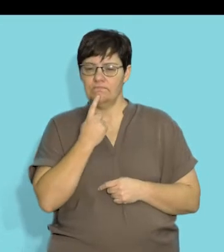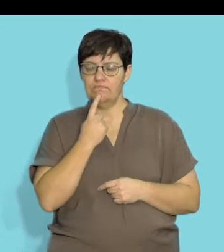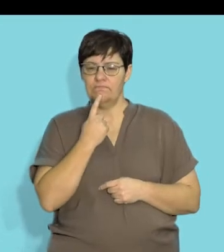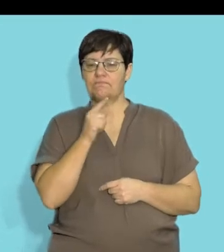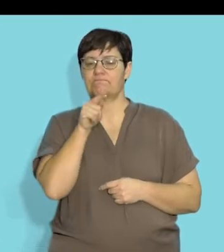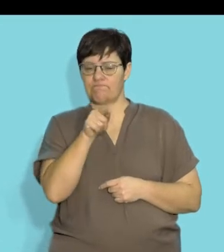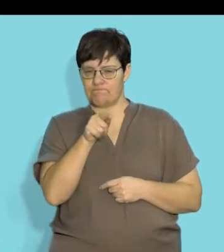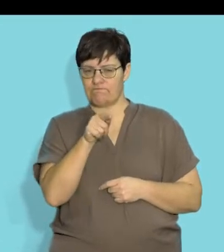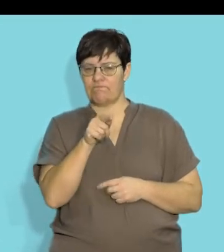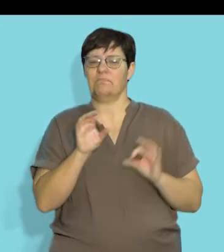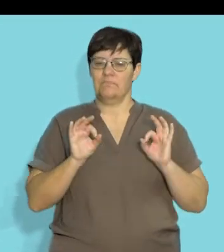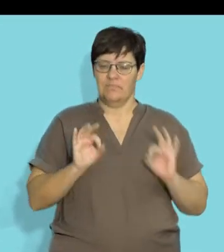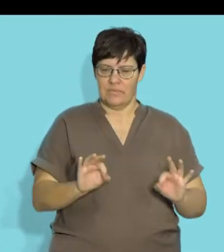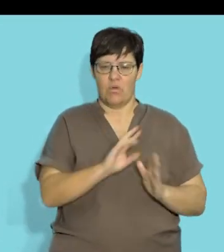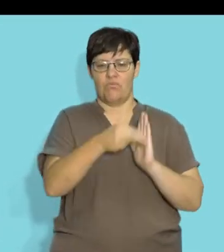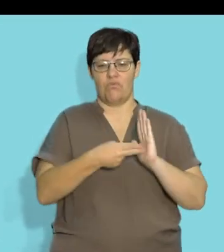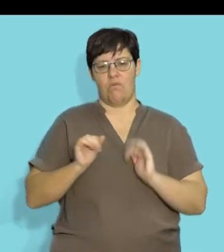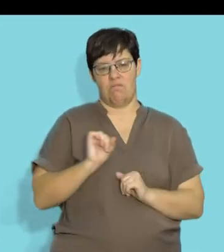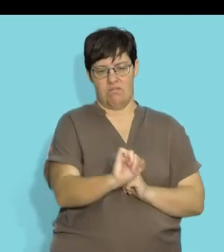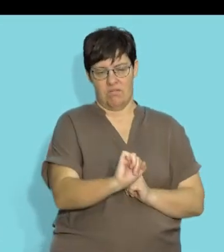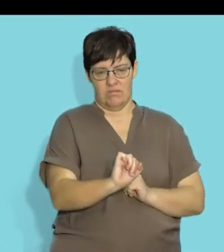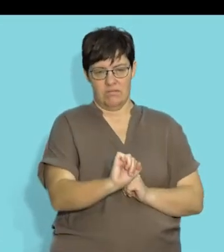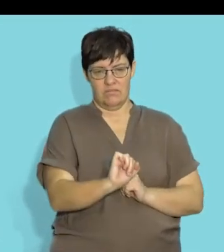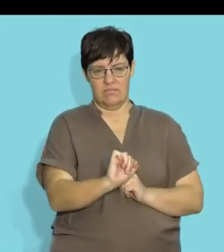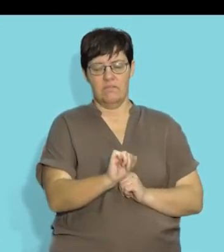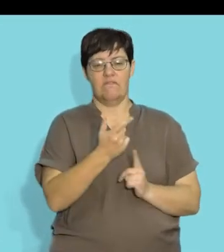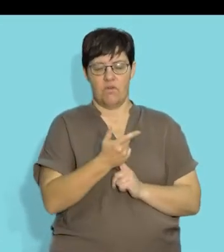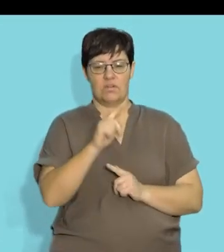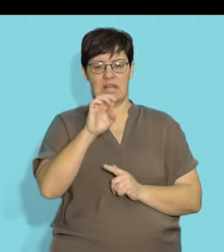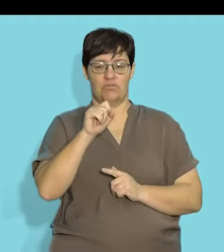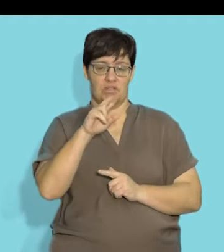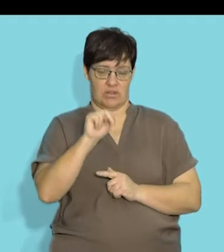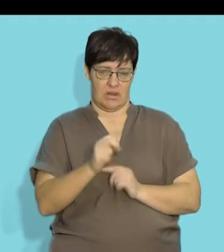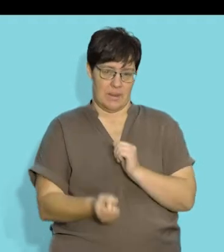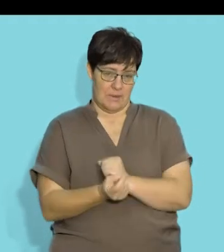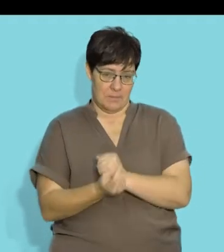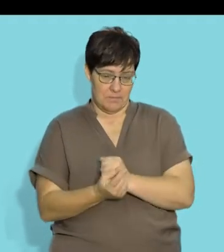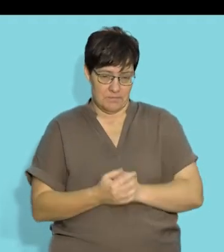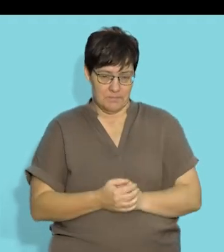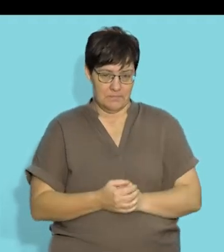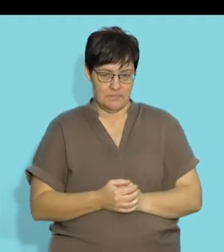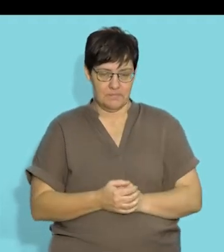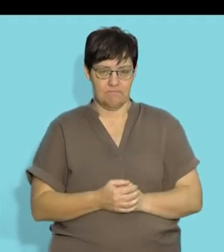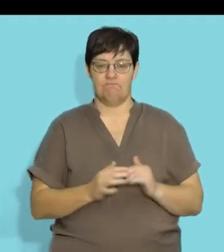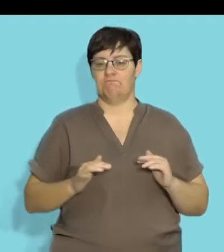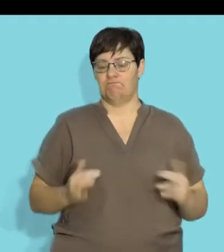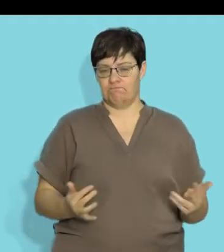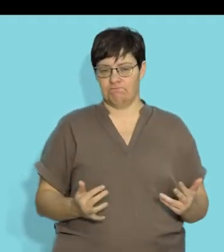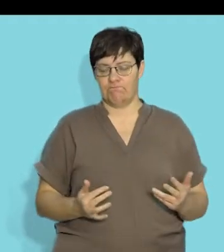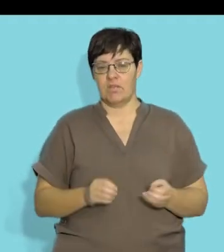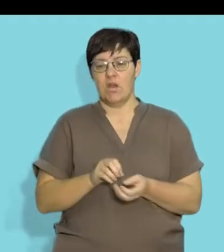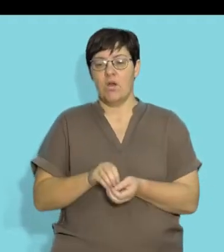think that's exactly its role in as far as the titration is concerned,